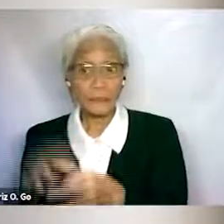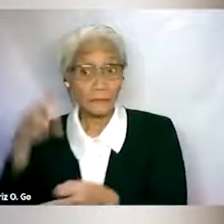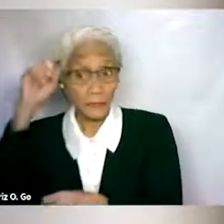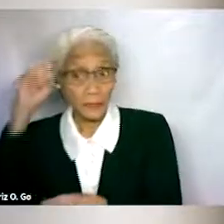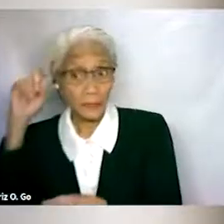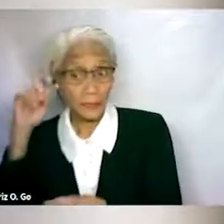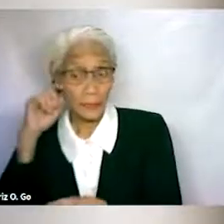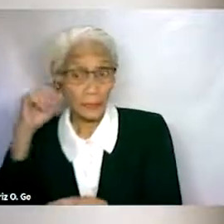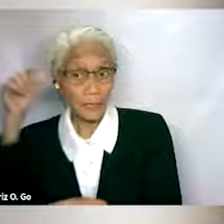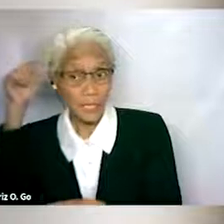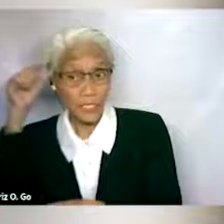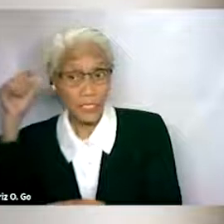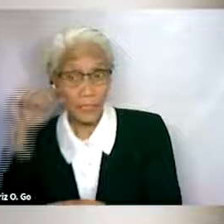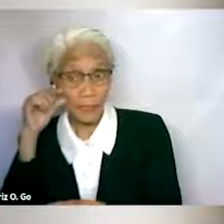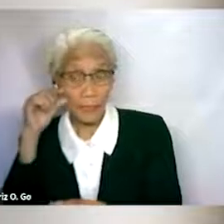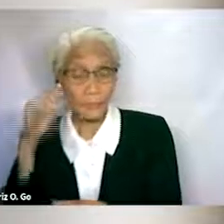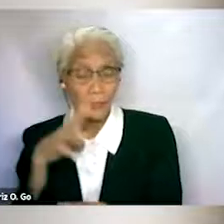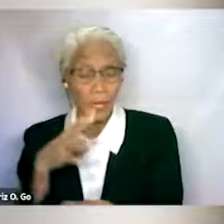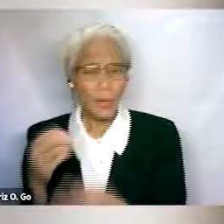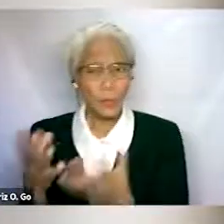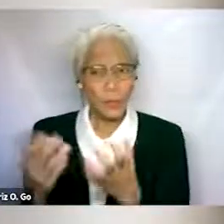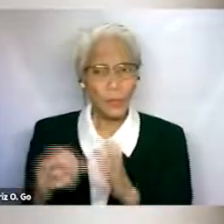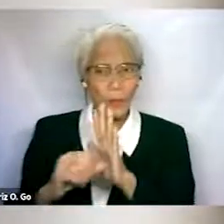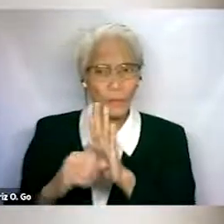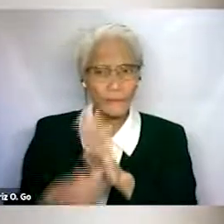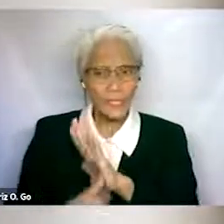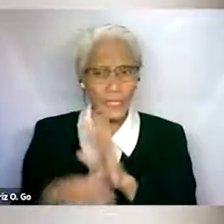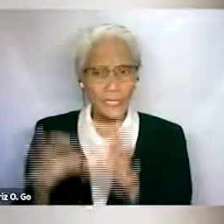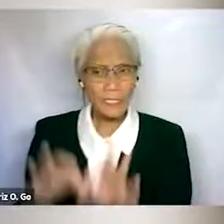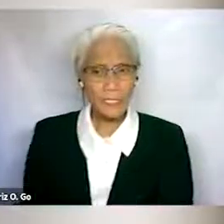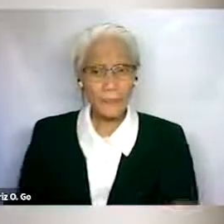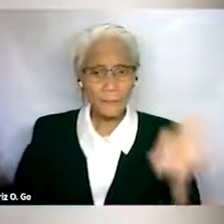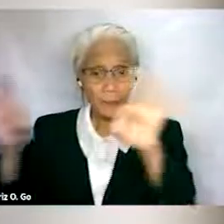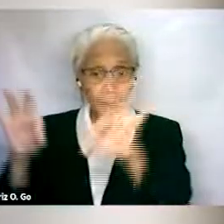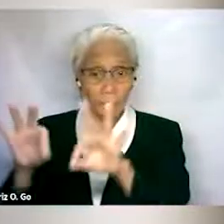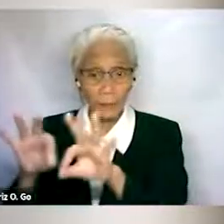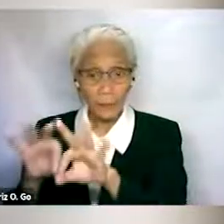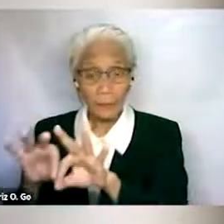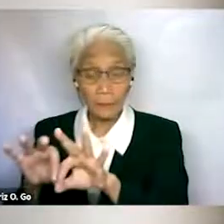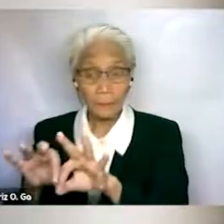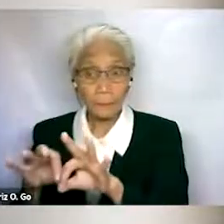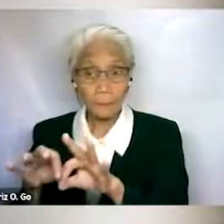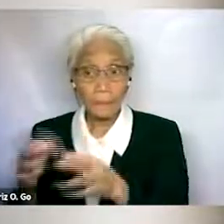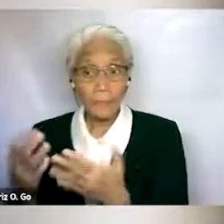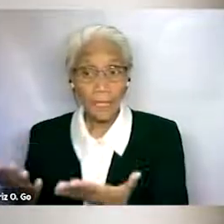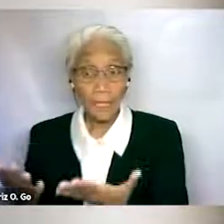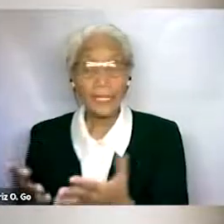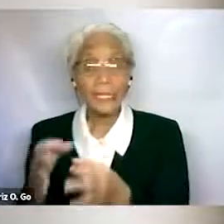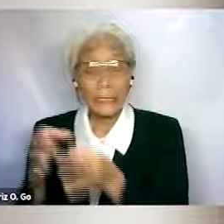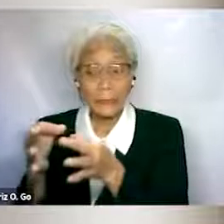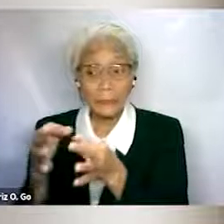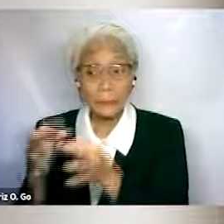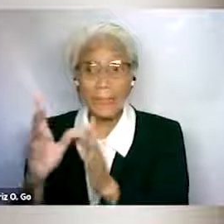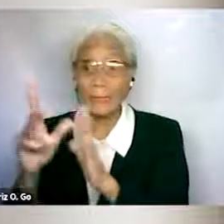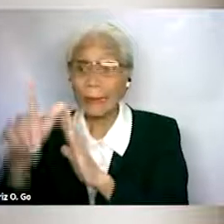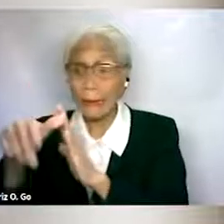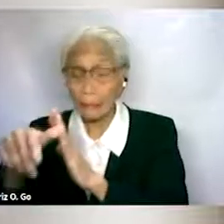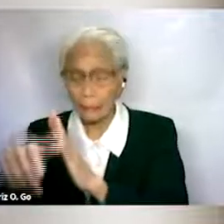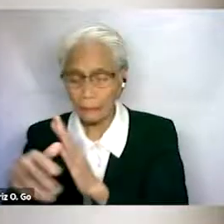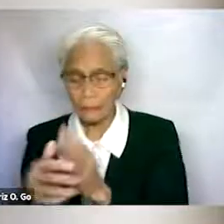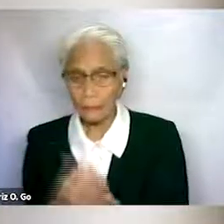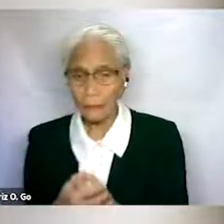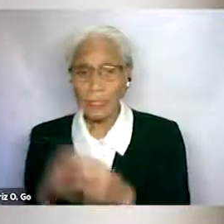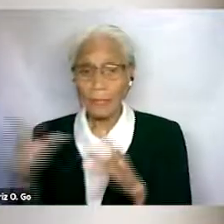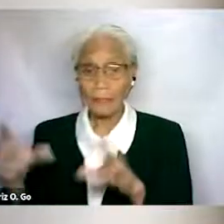different and multiple and intersecting discrimination that women and girls experienced. And then there's the principle of